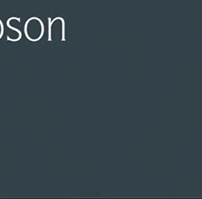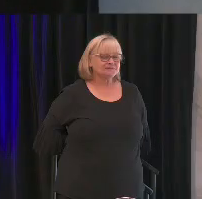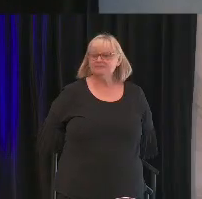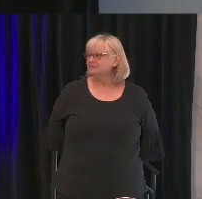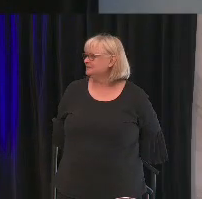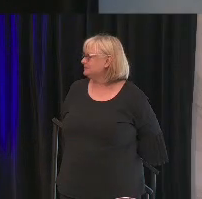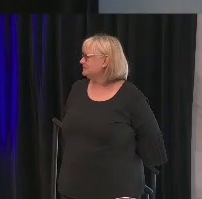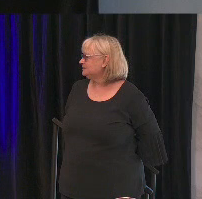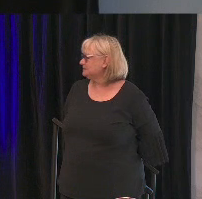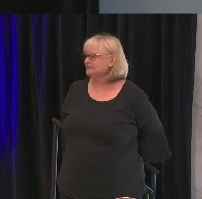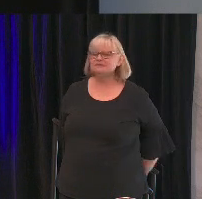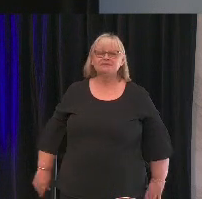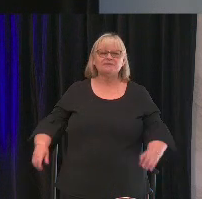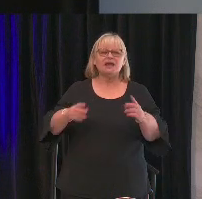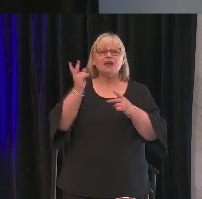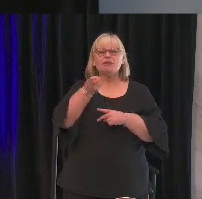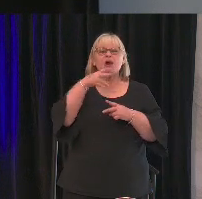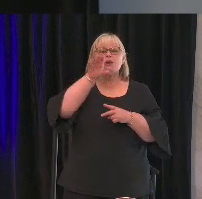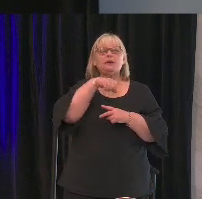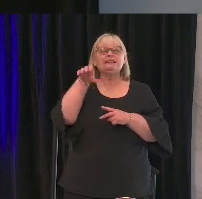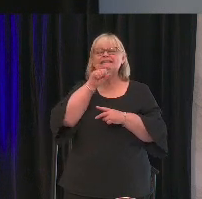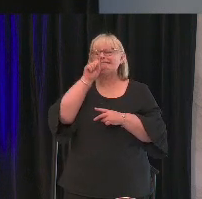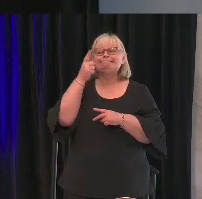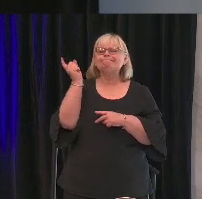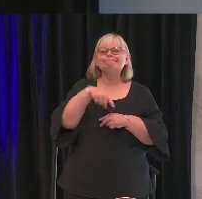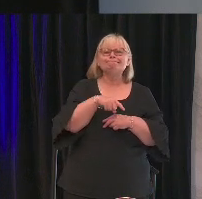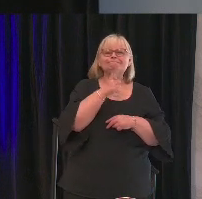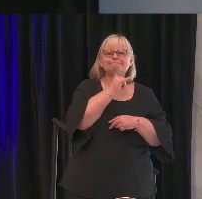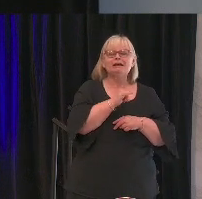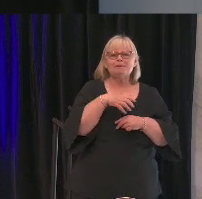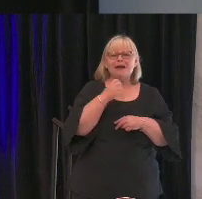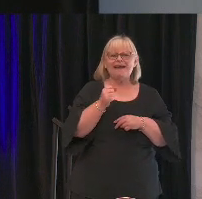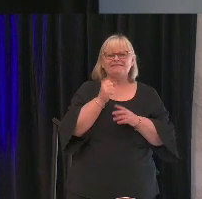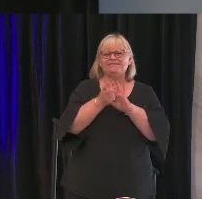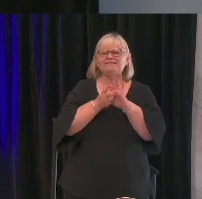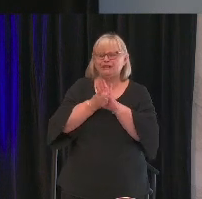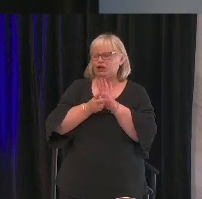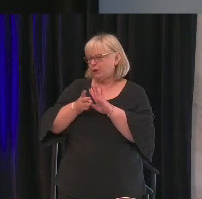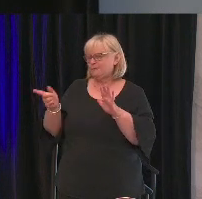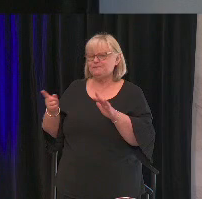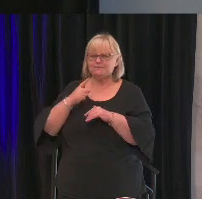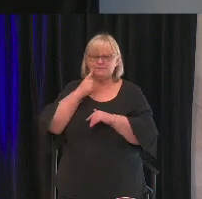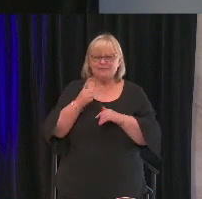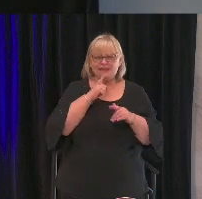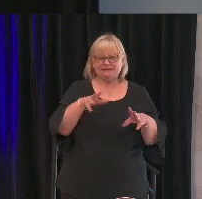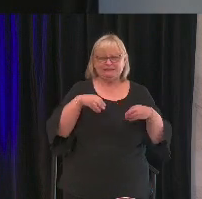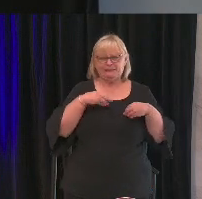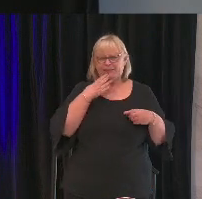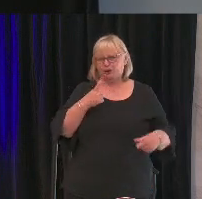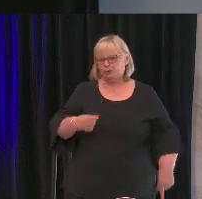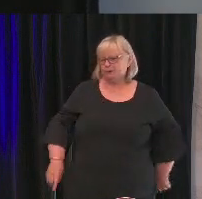And these winners were unable to join us today, but we're able to see their acceptance speech.